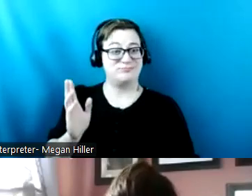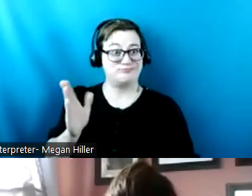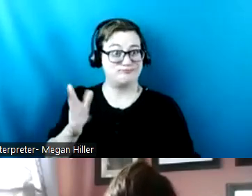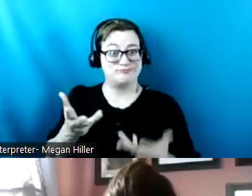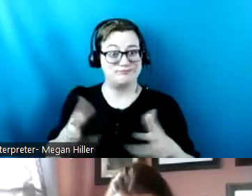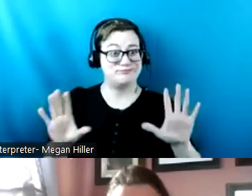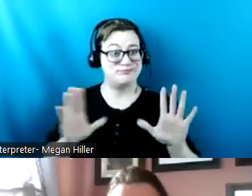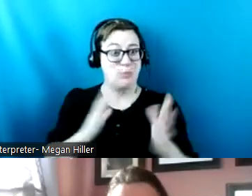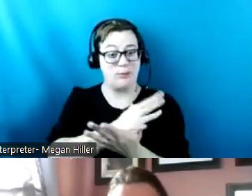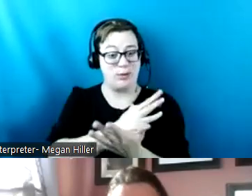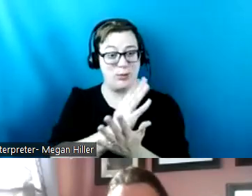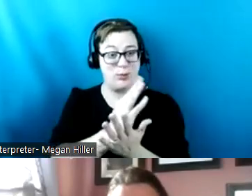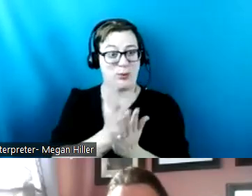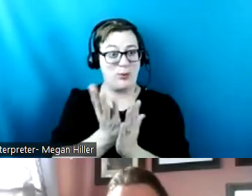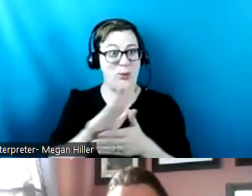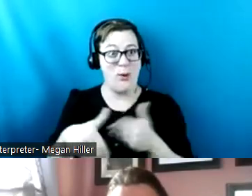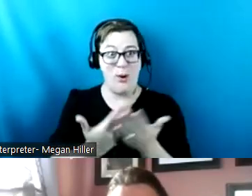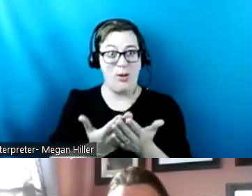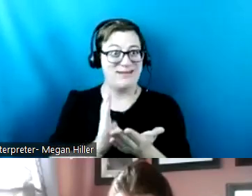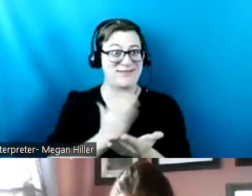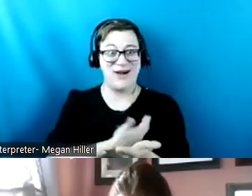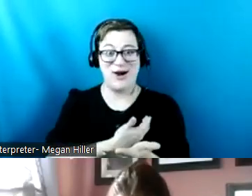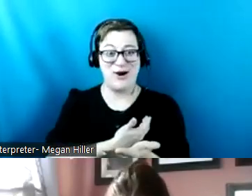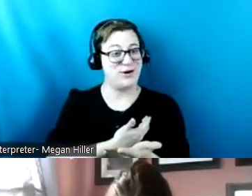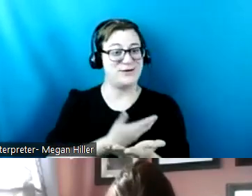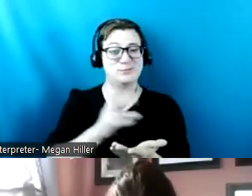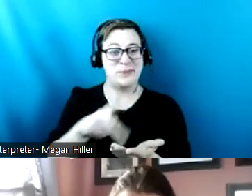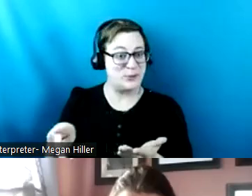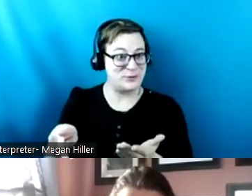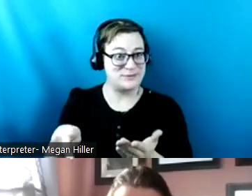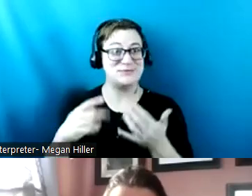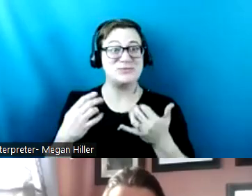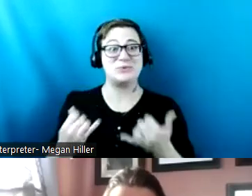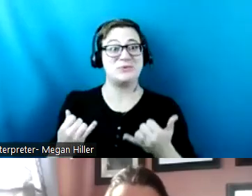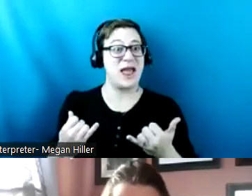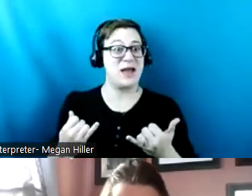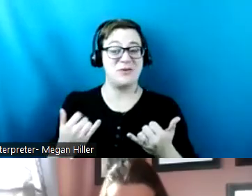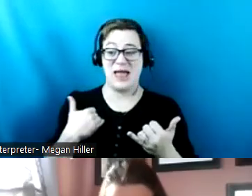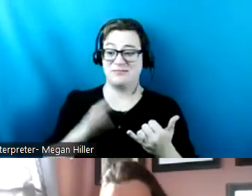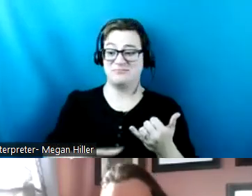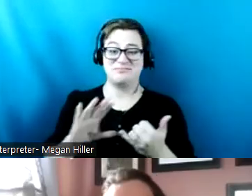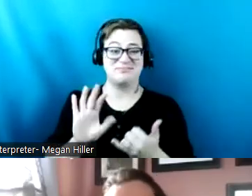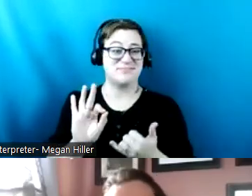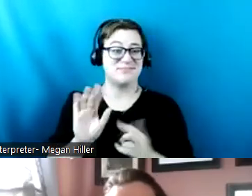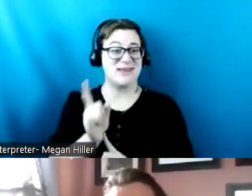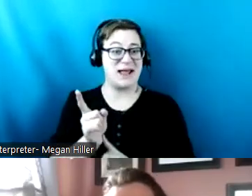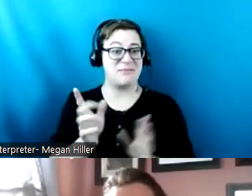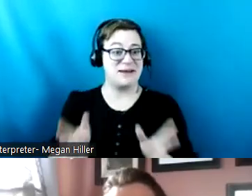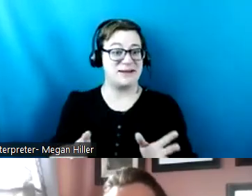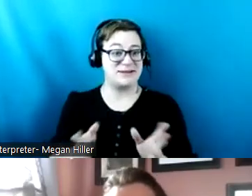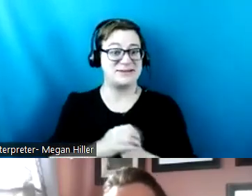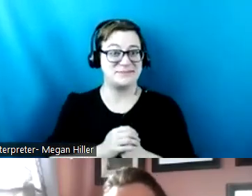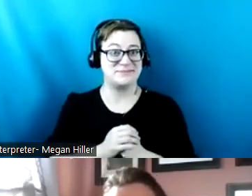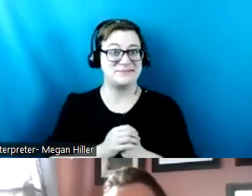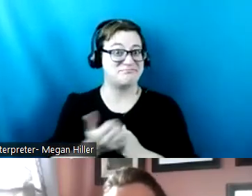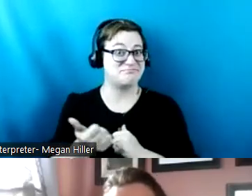our prepared presentation, and so now we're happy. We've got about 9 minutes left. If there were